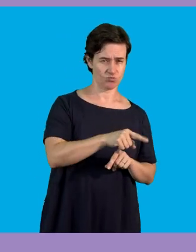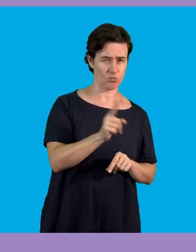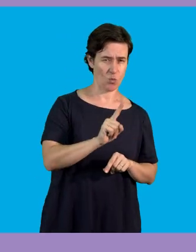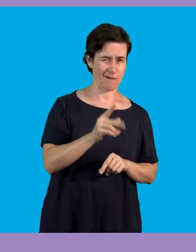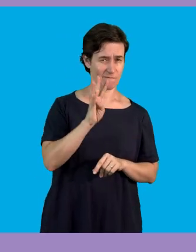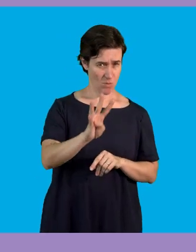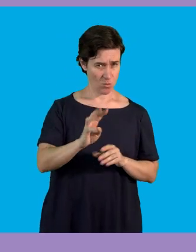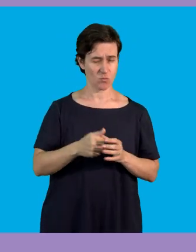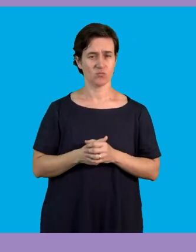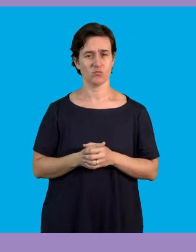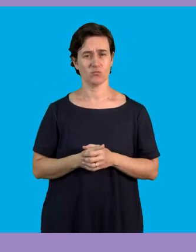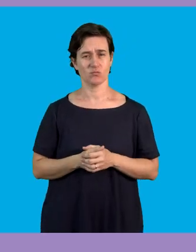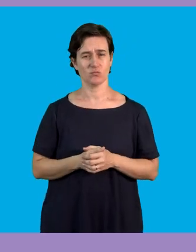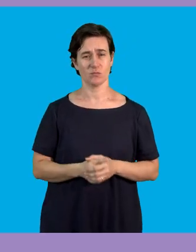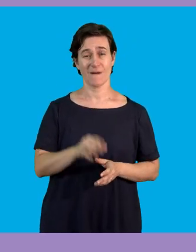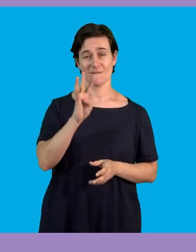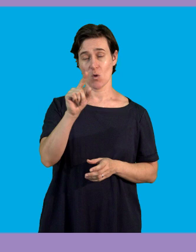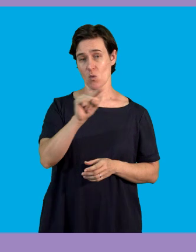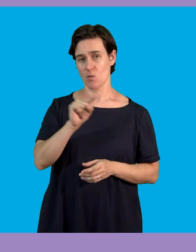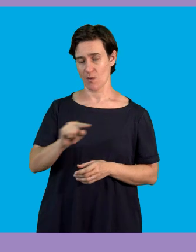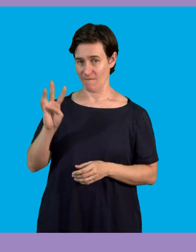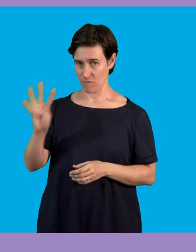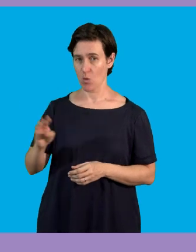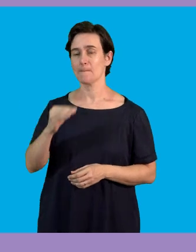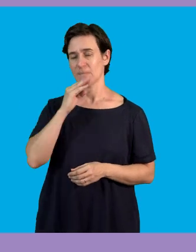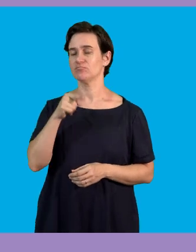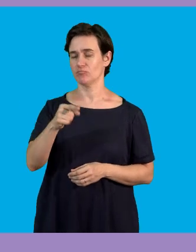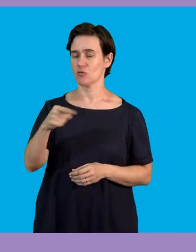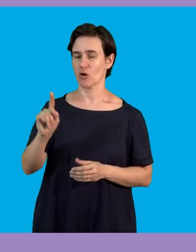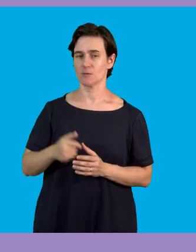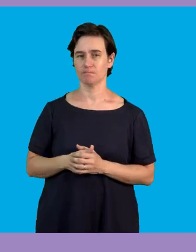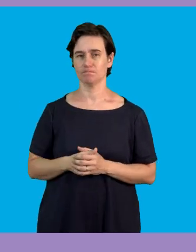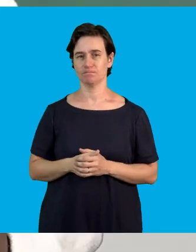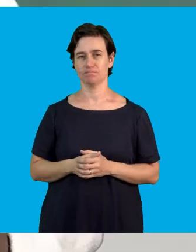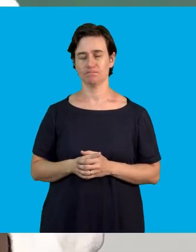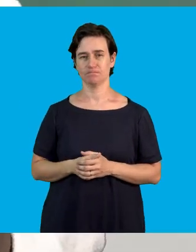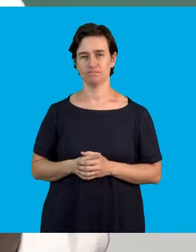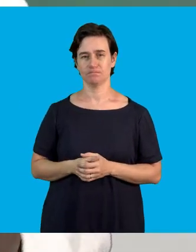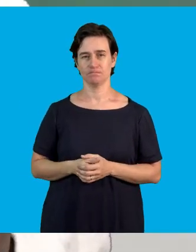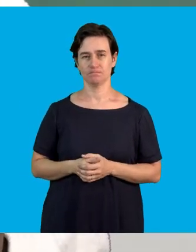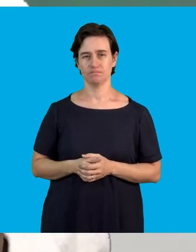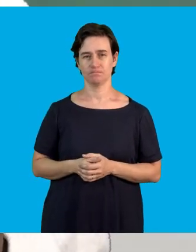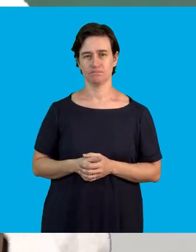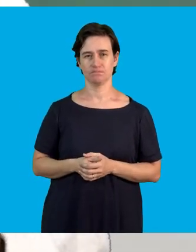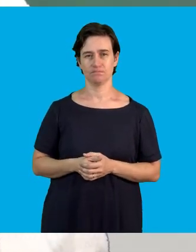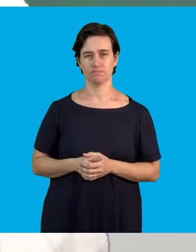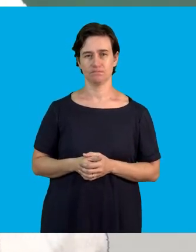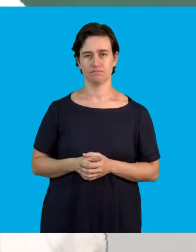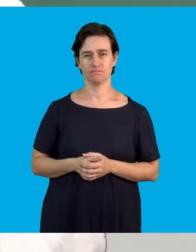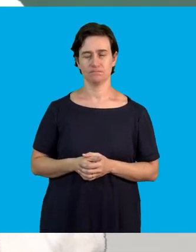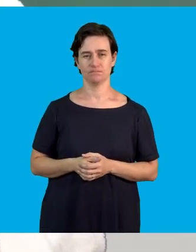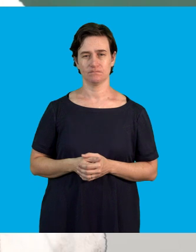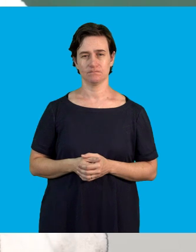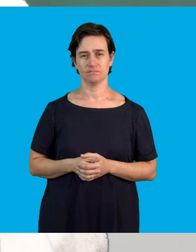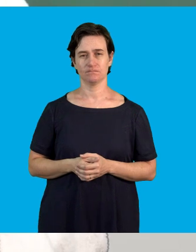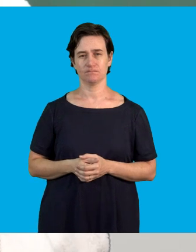2 would then give us 4. So 4 equals to 4, so our equation balances out. Let's look at an